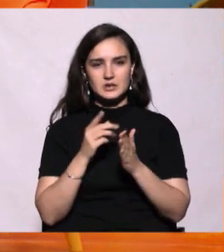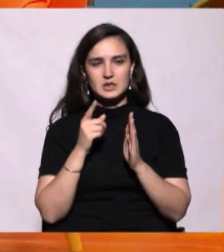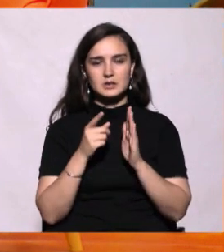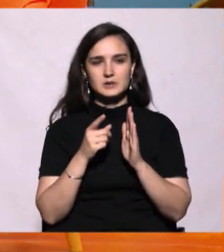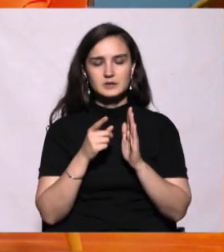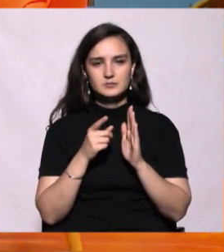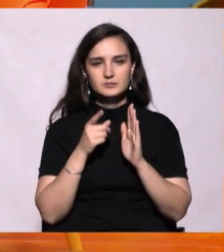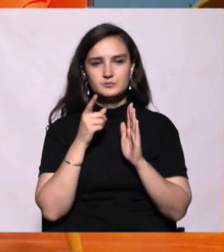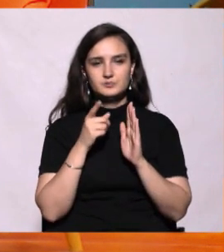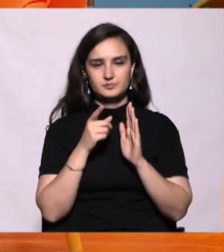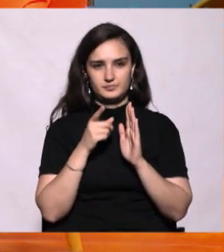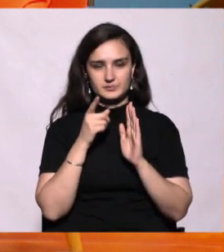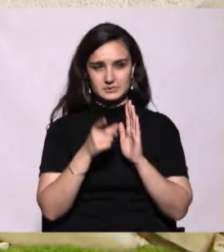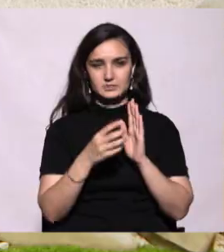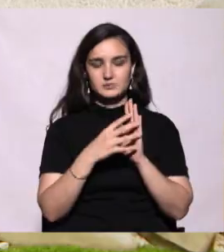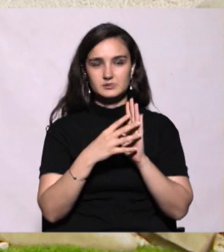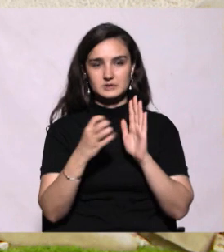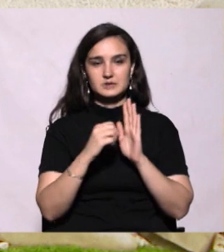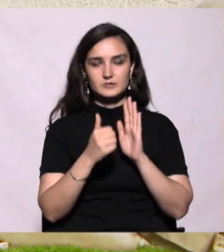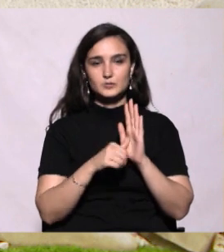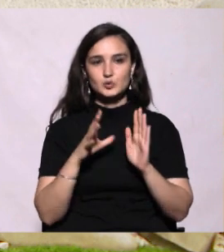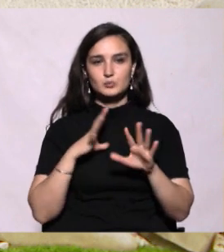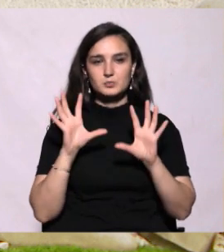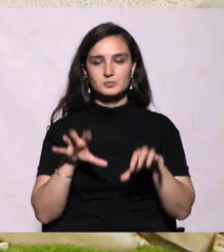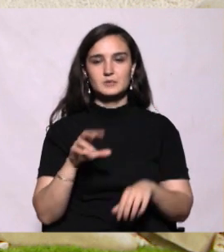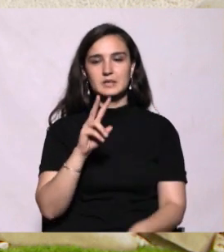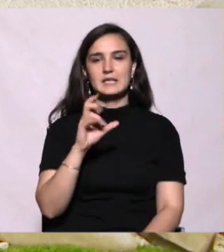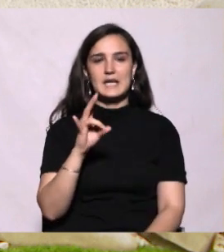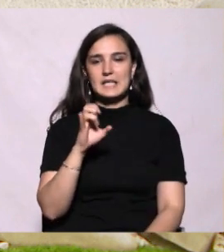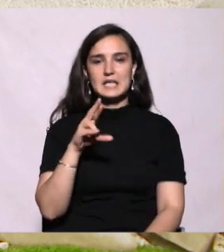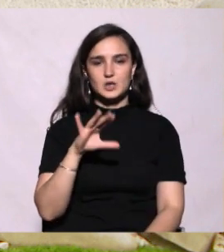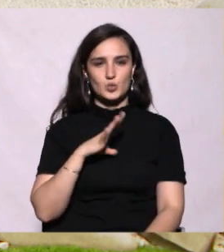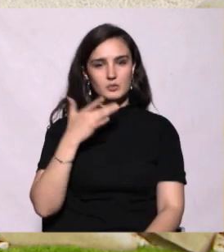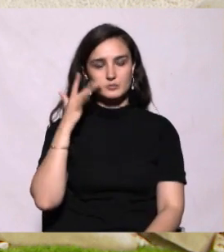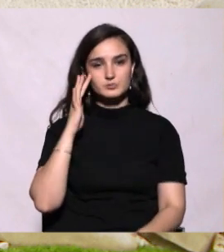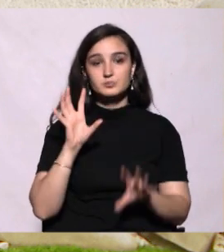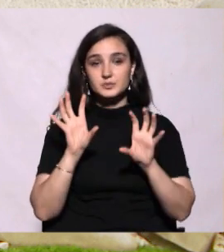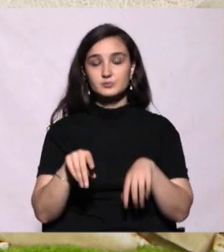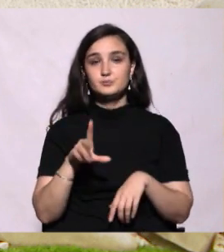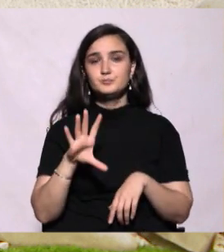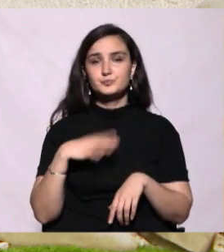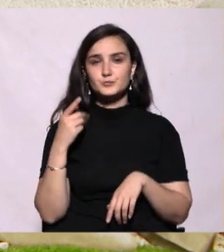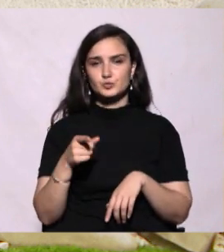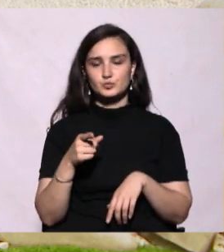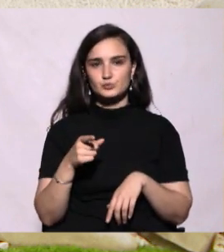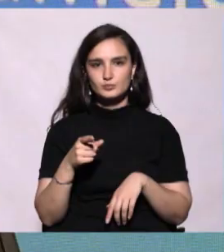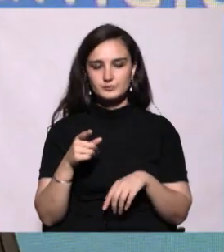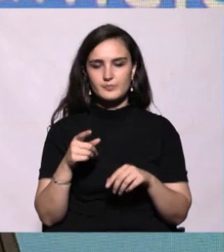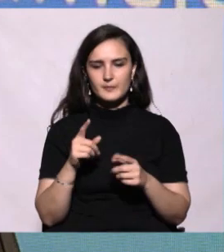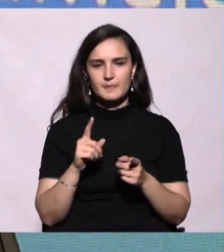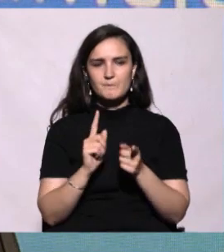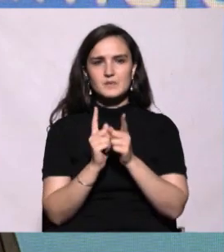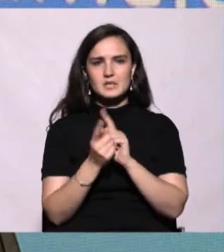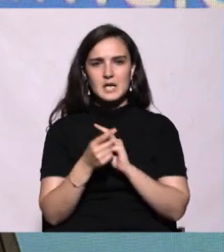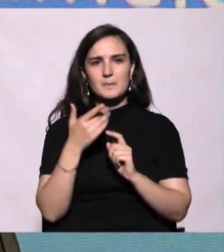1960s, the US president of the time, John F. Kennedy, he represented a kind of renaissance of American